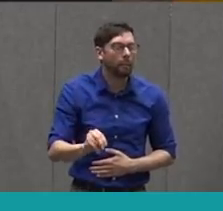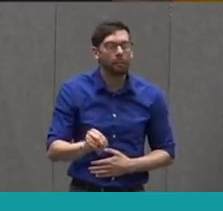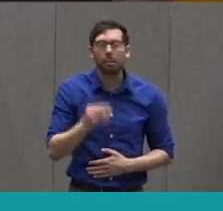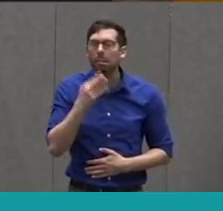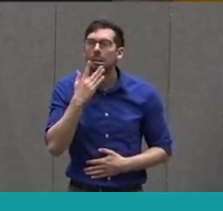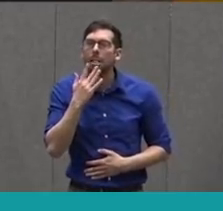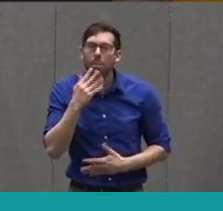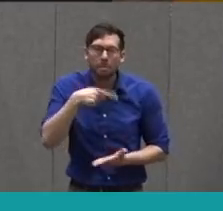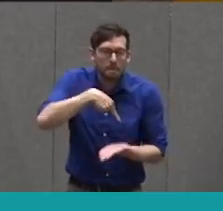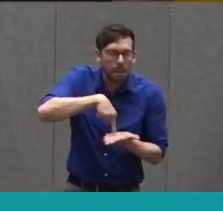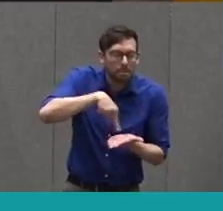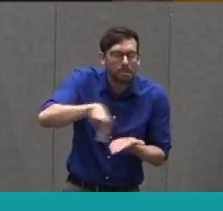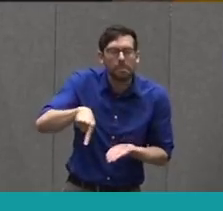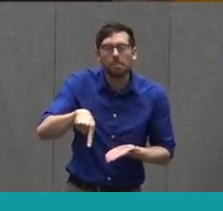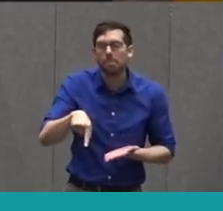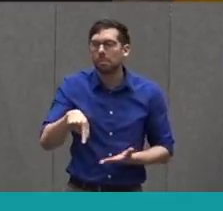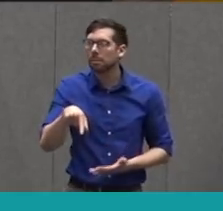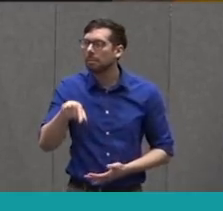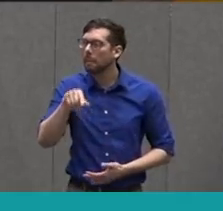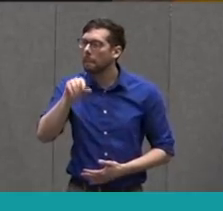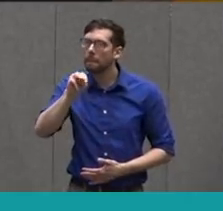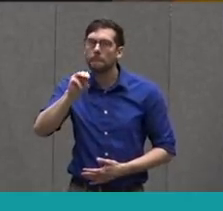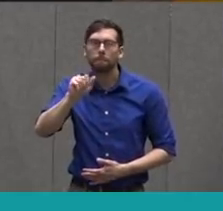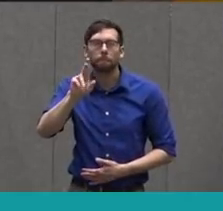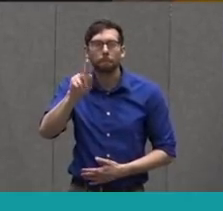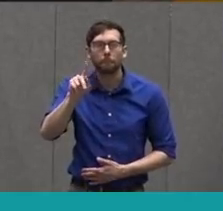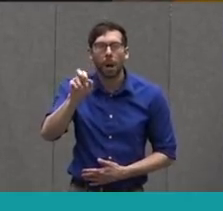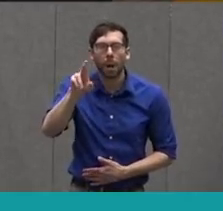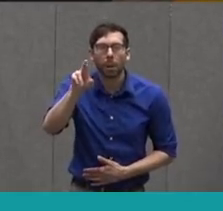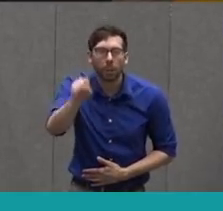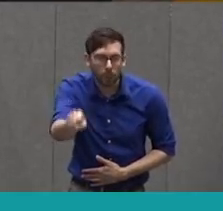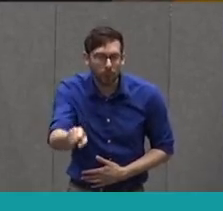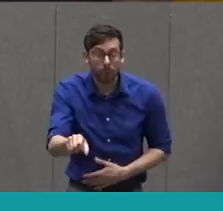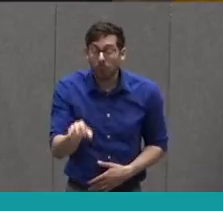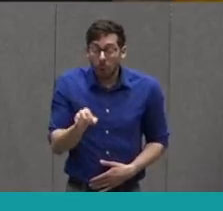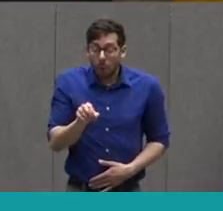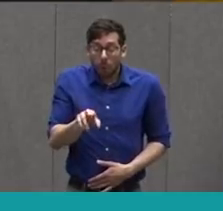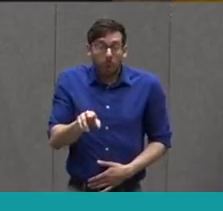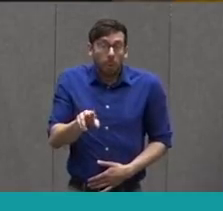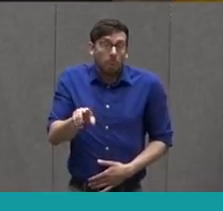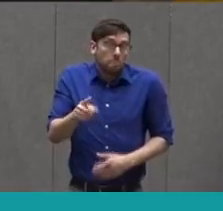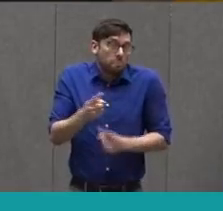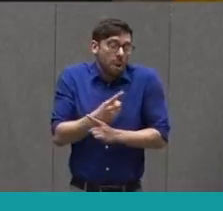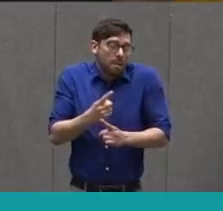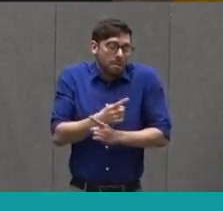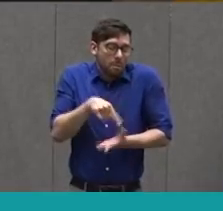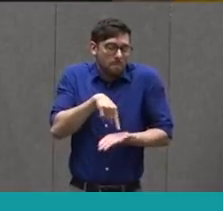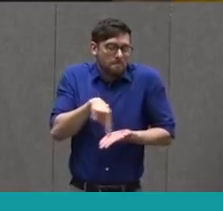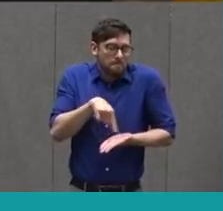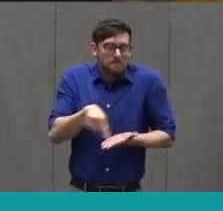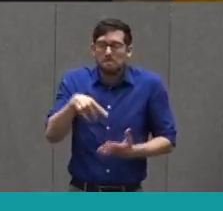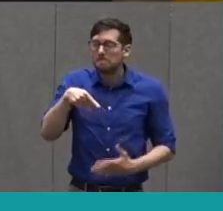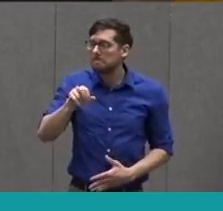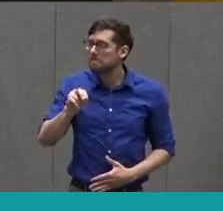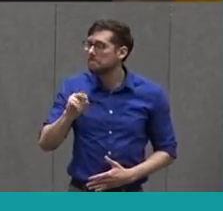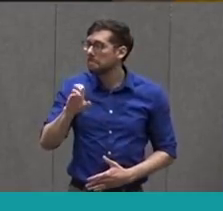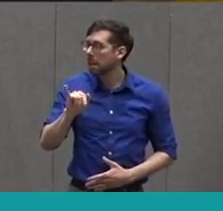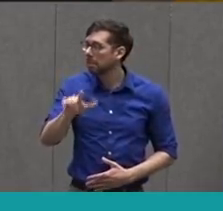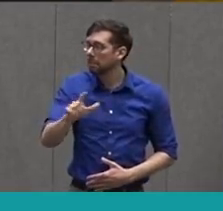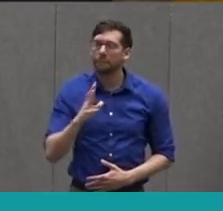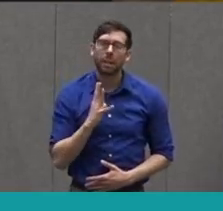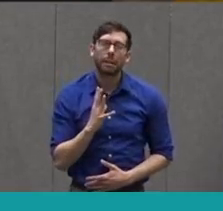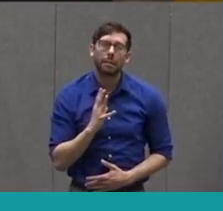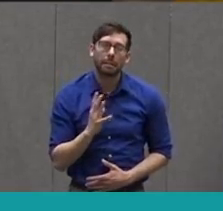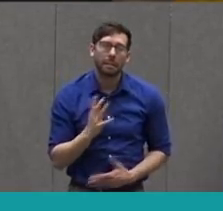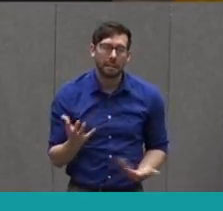or you can leave it just with pencil. And if you're drawing in pencil, you can always use your pencil to kind of